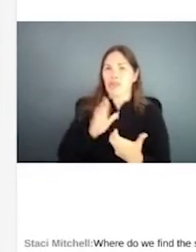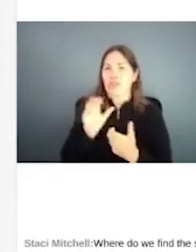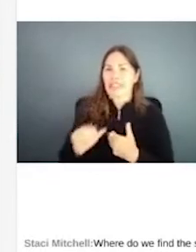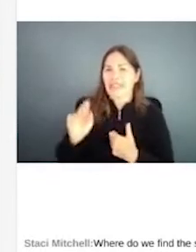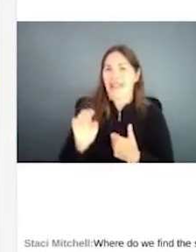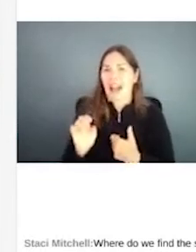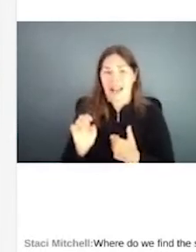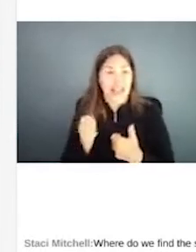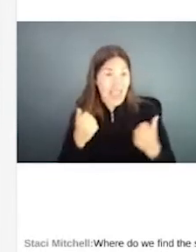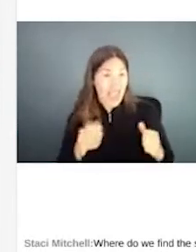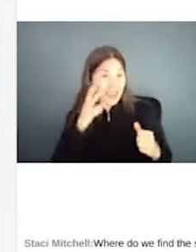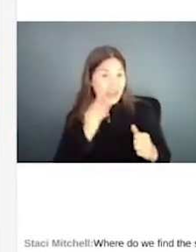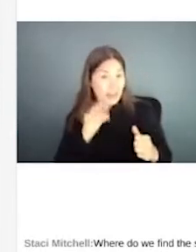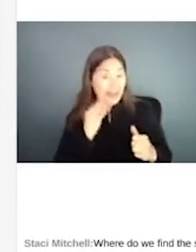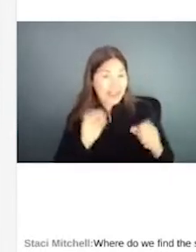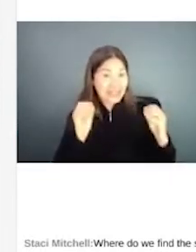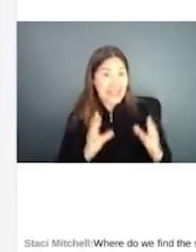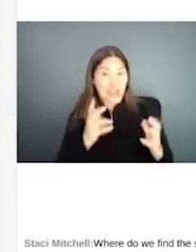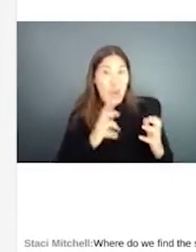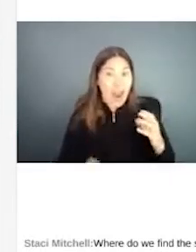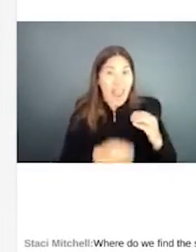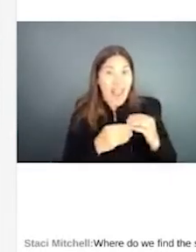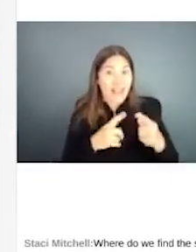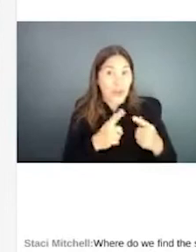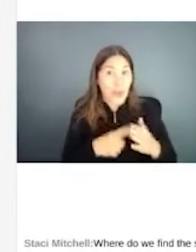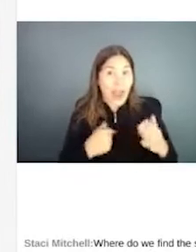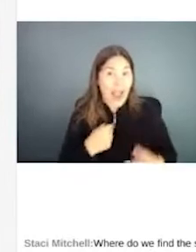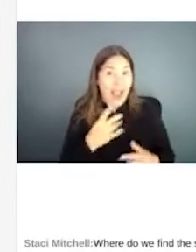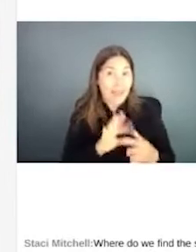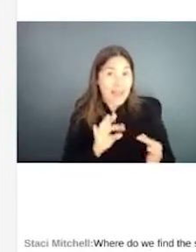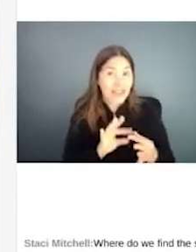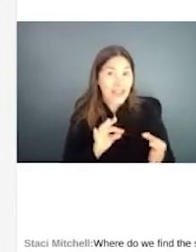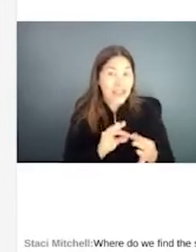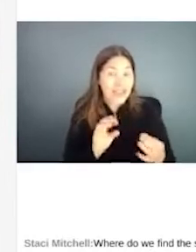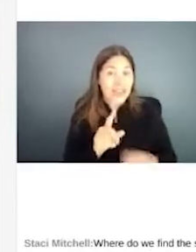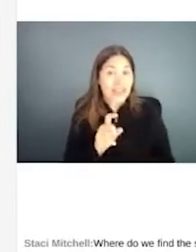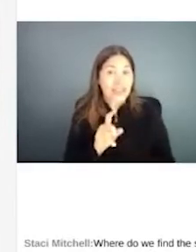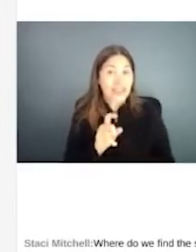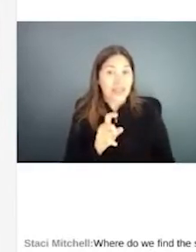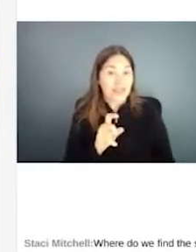any experienced teachers out there that would like to add on to what I said or